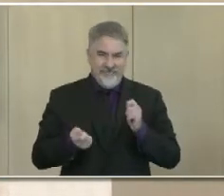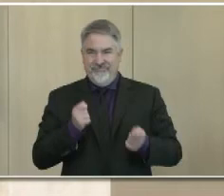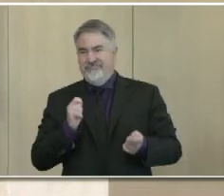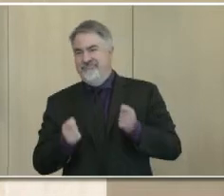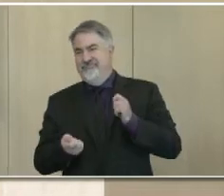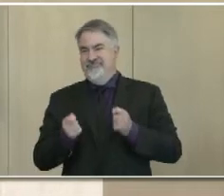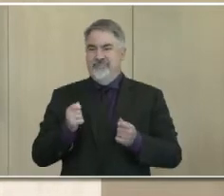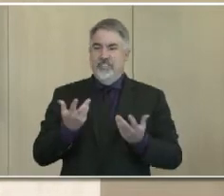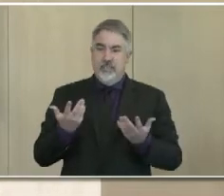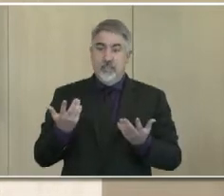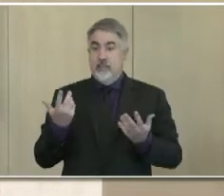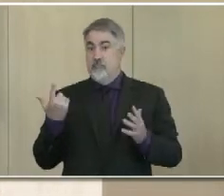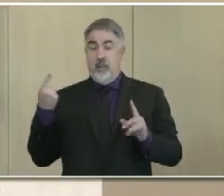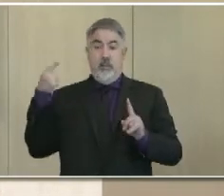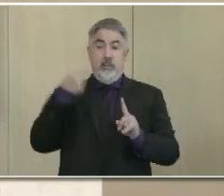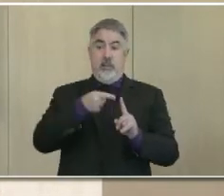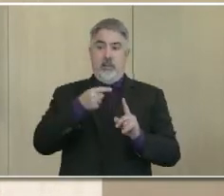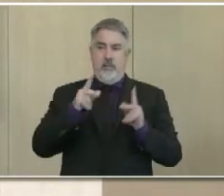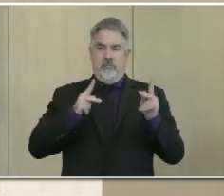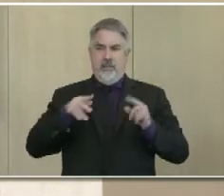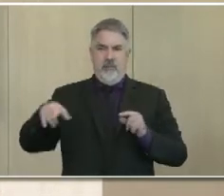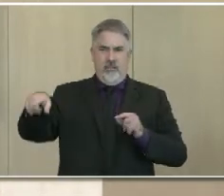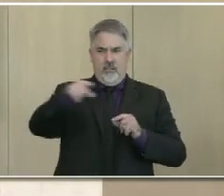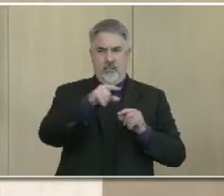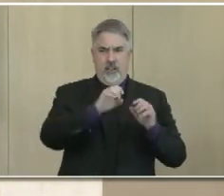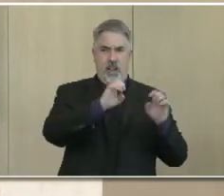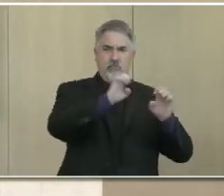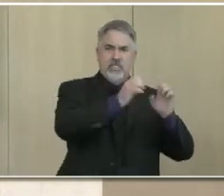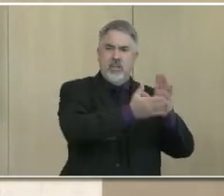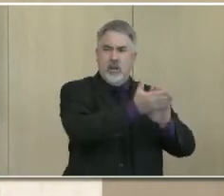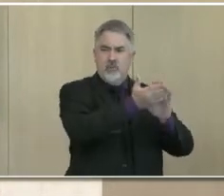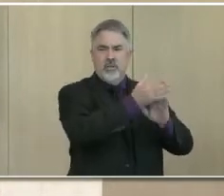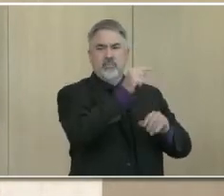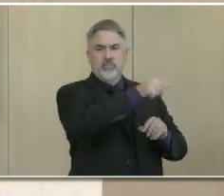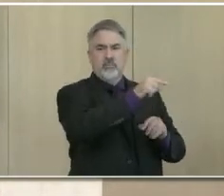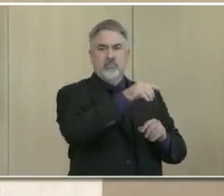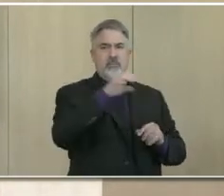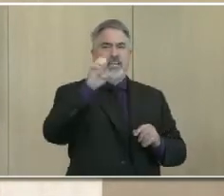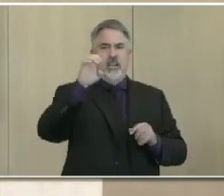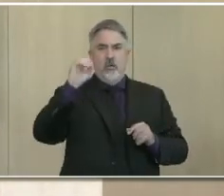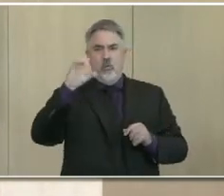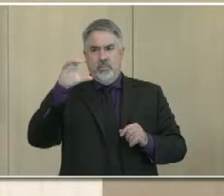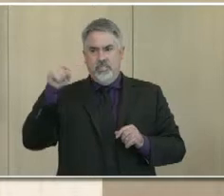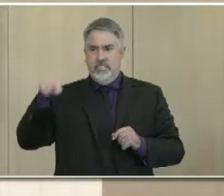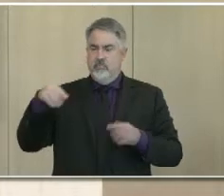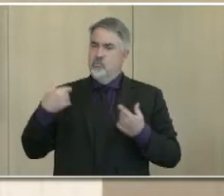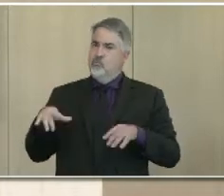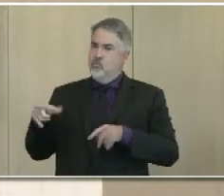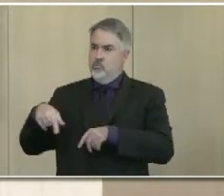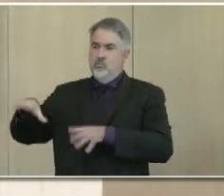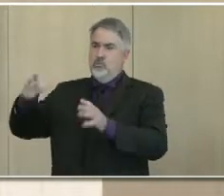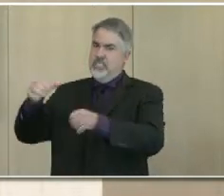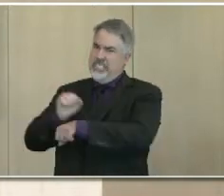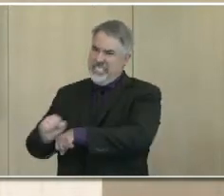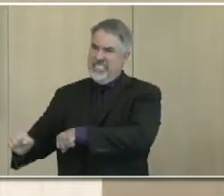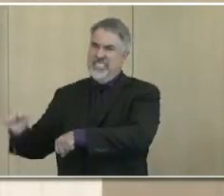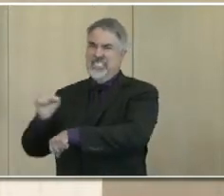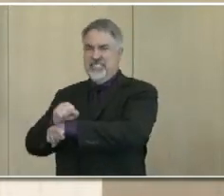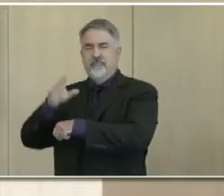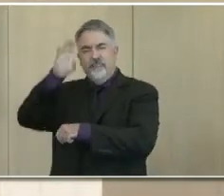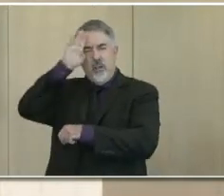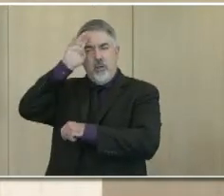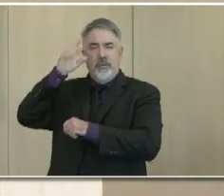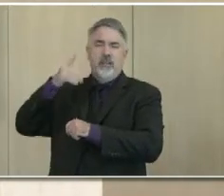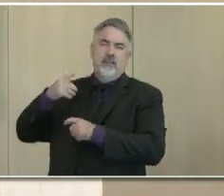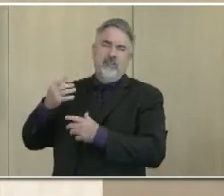people at the Emergency Operations Center are all working very diligently and hard and in order to ensure that none